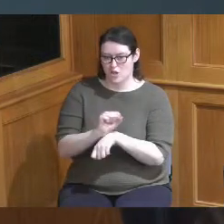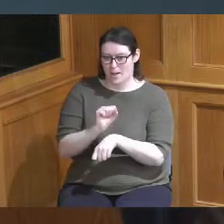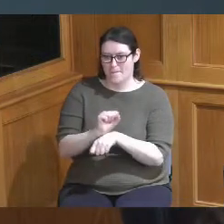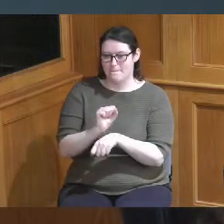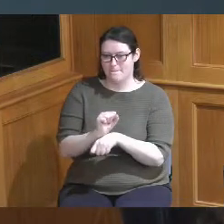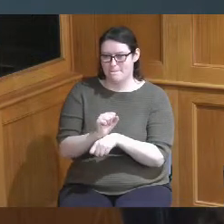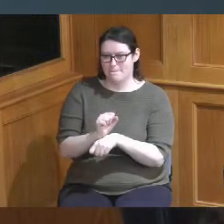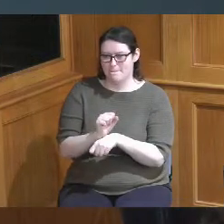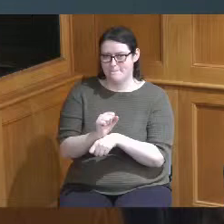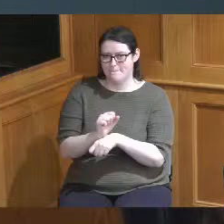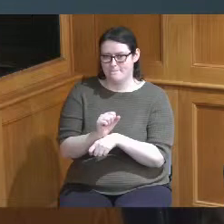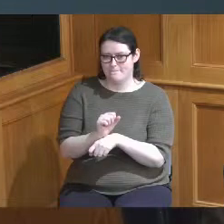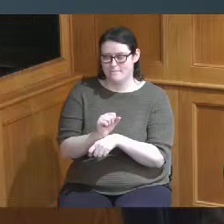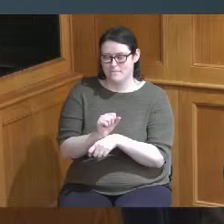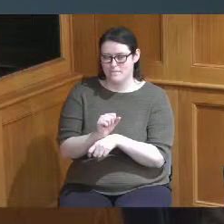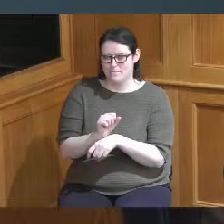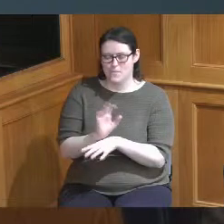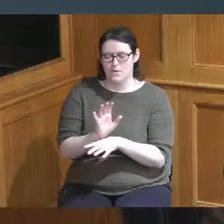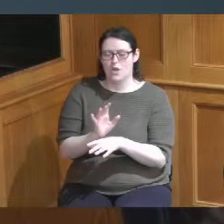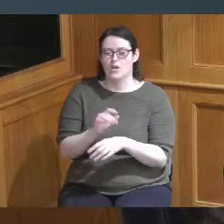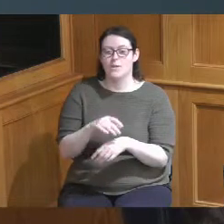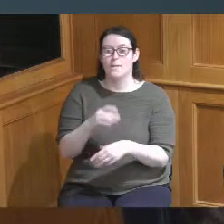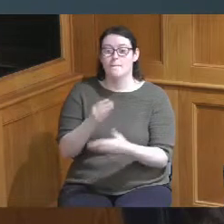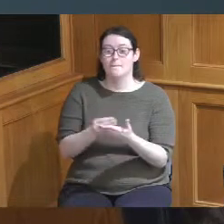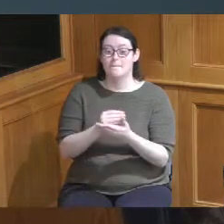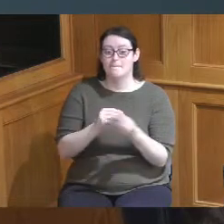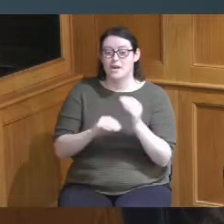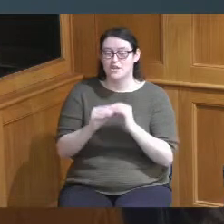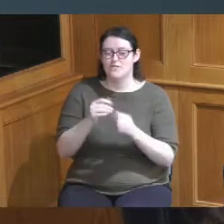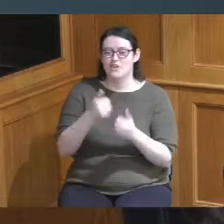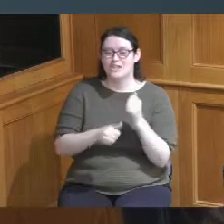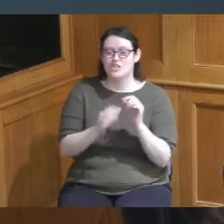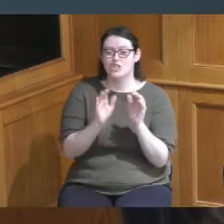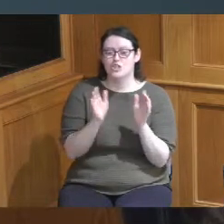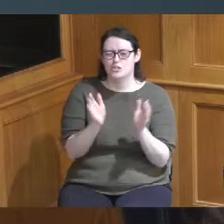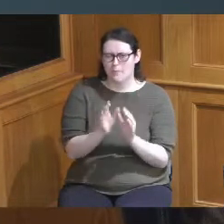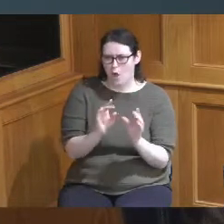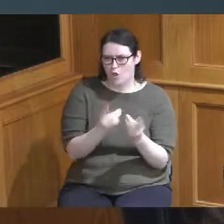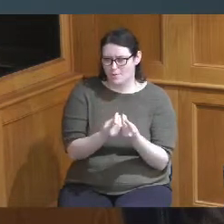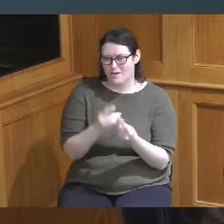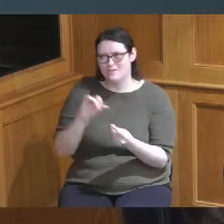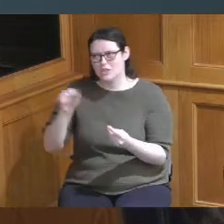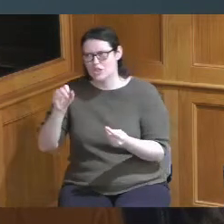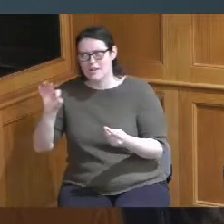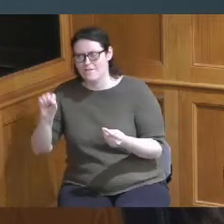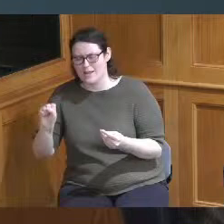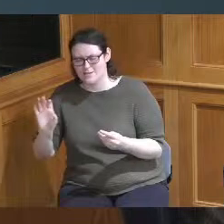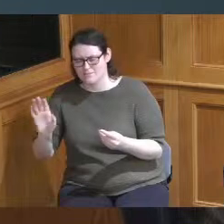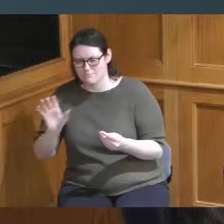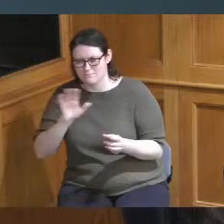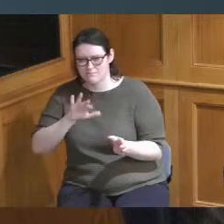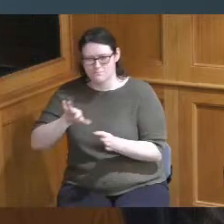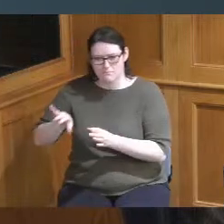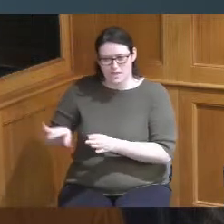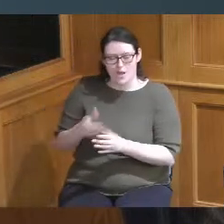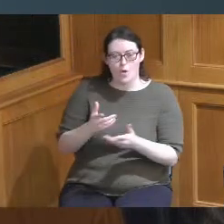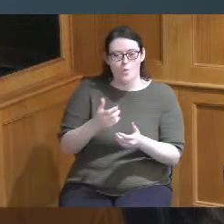I would say departments, smaller departments. I'm not looking at JFS, I'm looking at the ones that report to you on the 6th